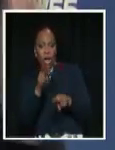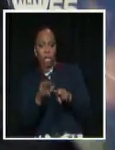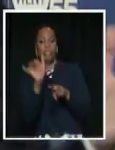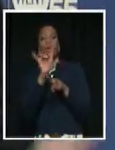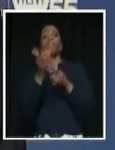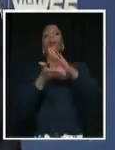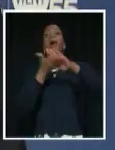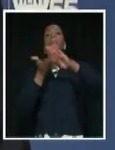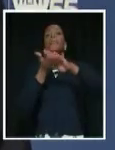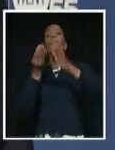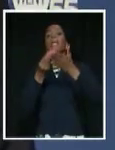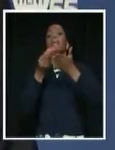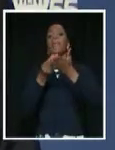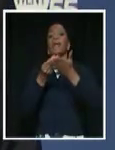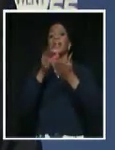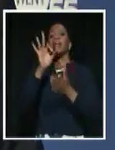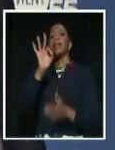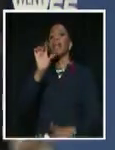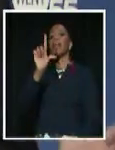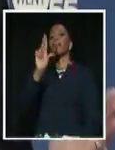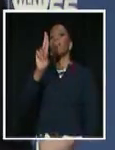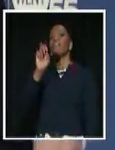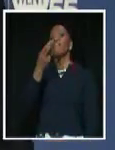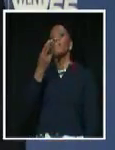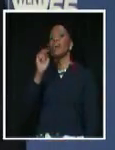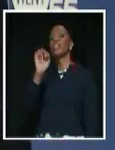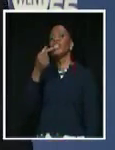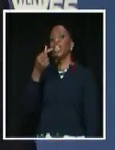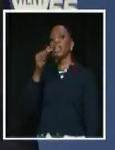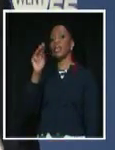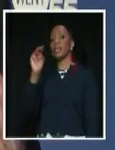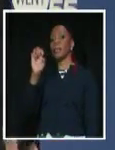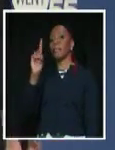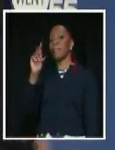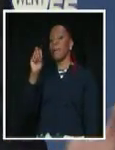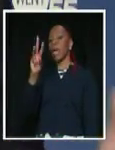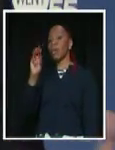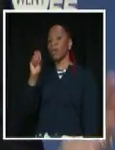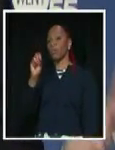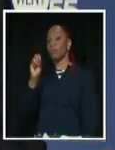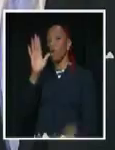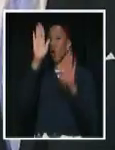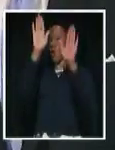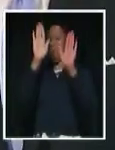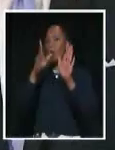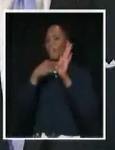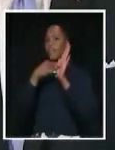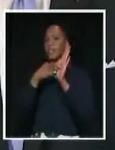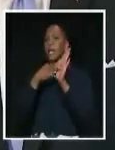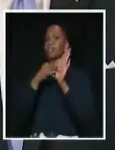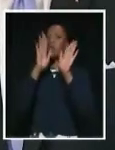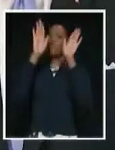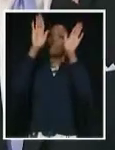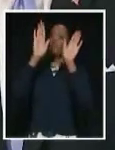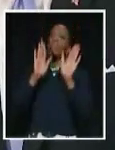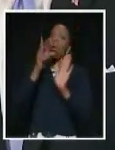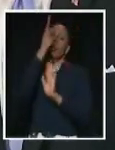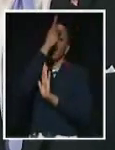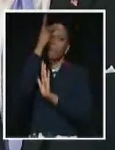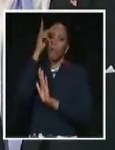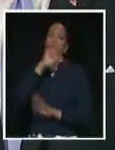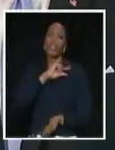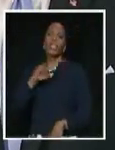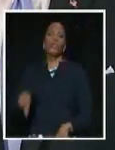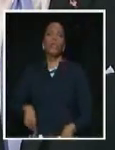for the park. Flushing Meadows is a great example. Extraordinary park, the most important park in Queens. Thousands and thousands